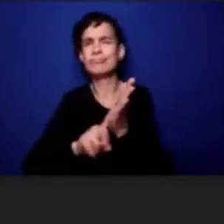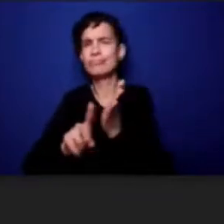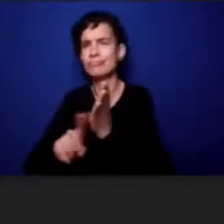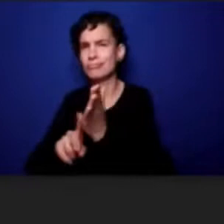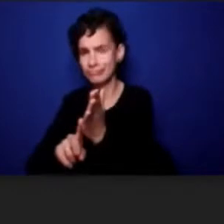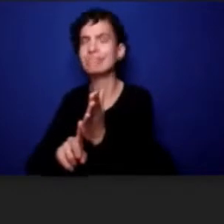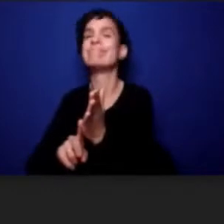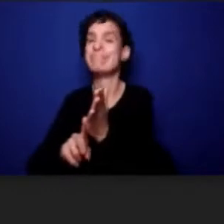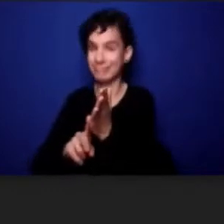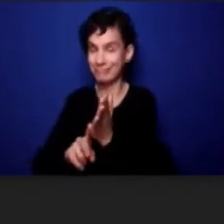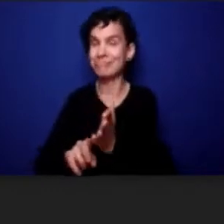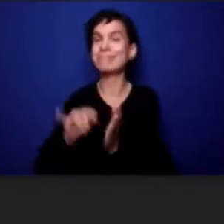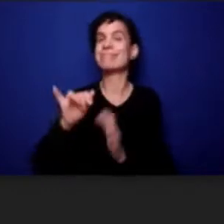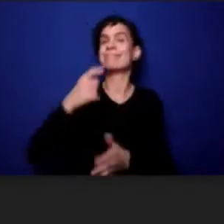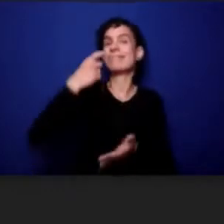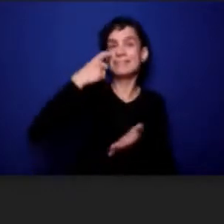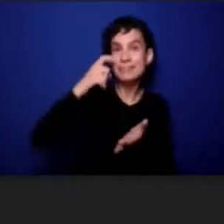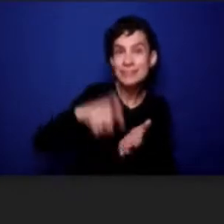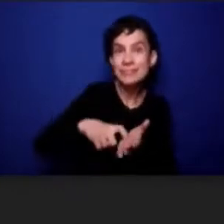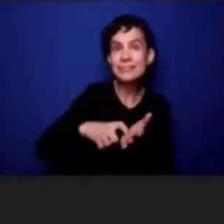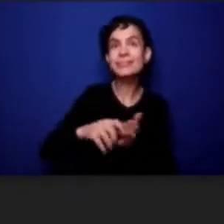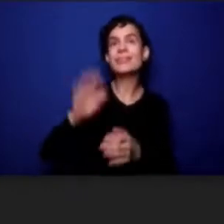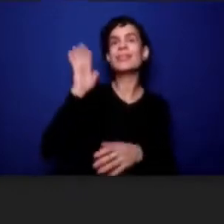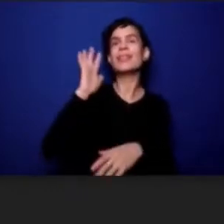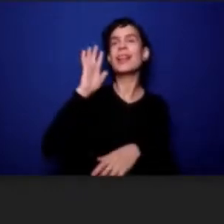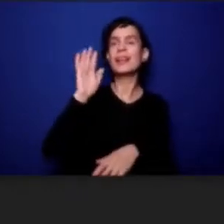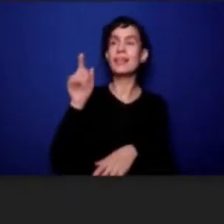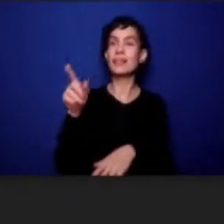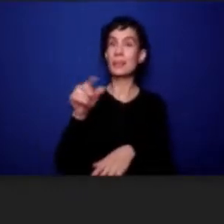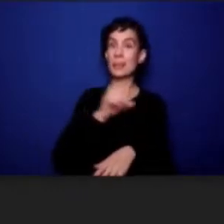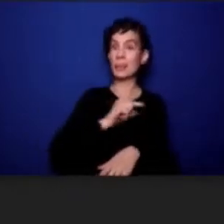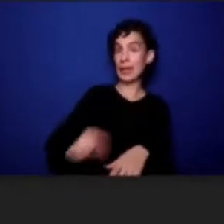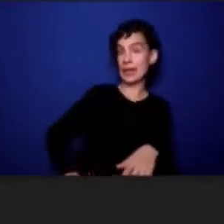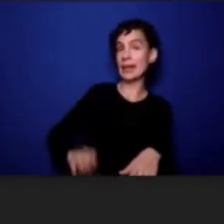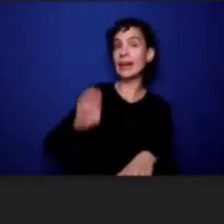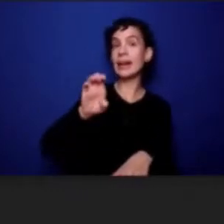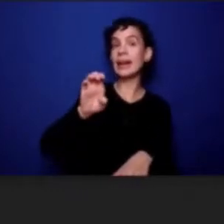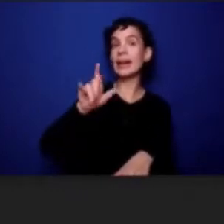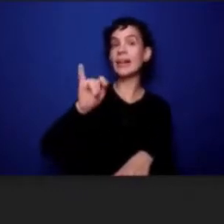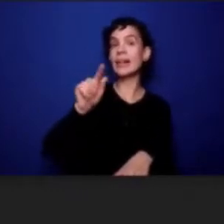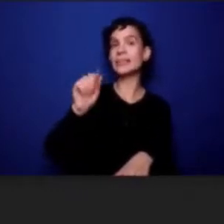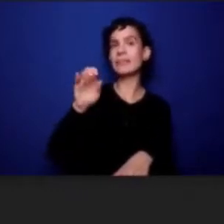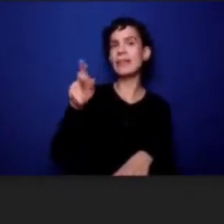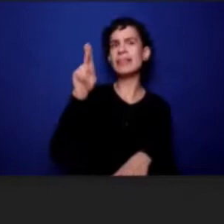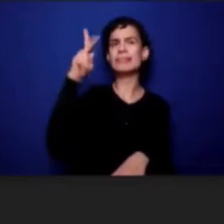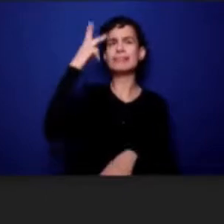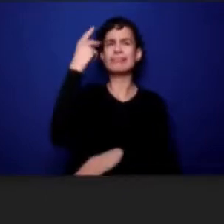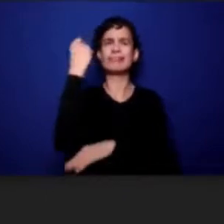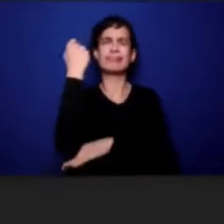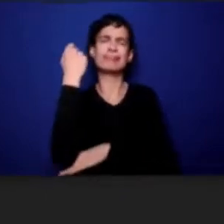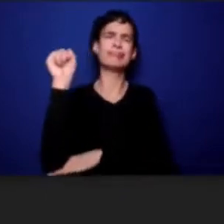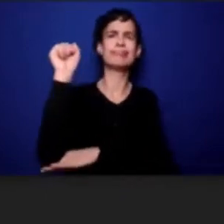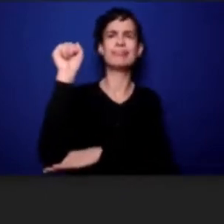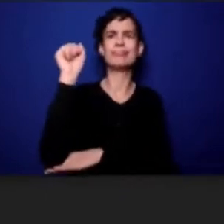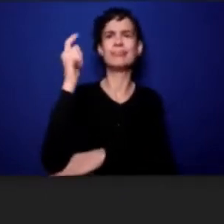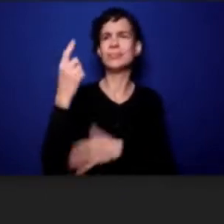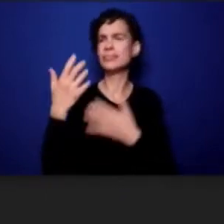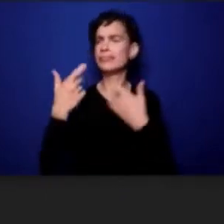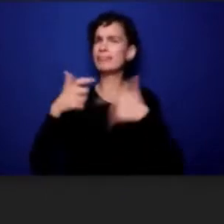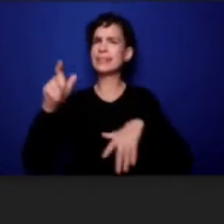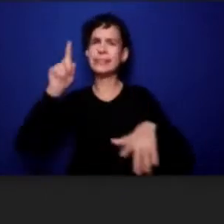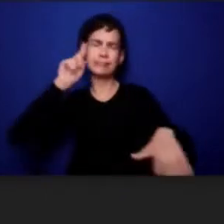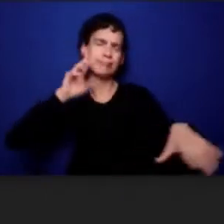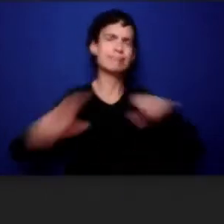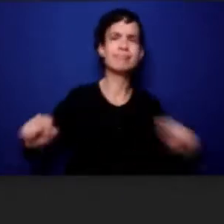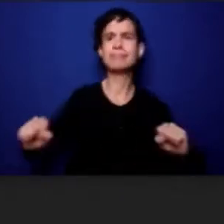happened upon the political moves that Queen Elizabeth I was making while these portraits were being painted, and found that she was making big